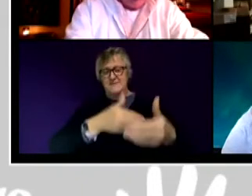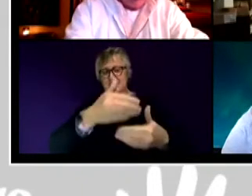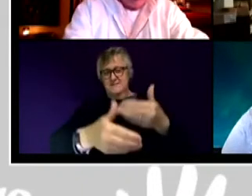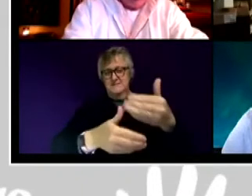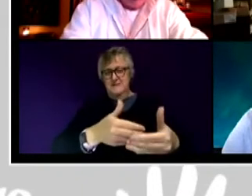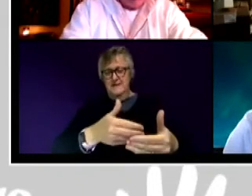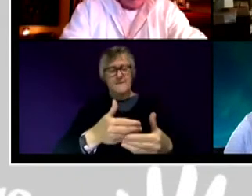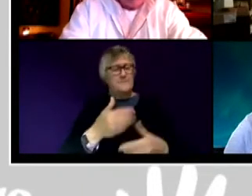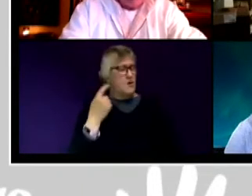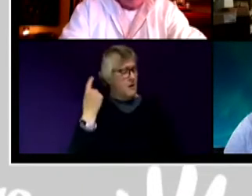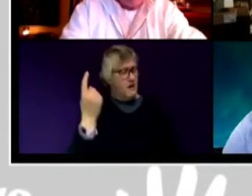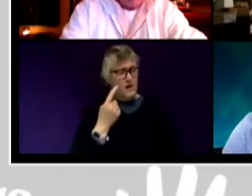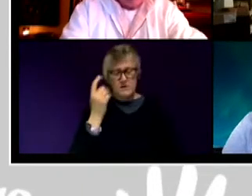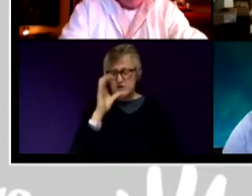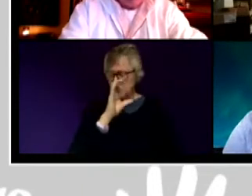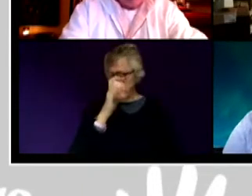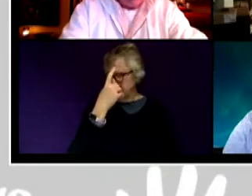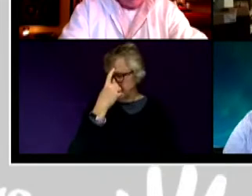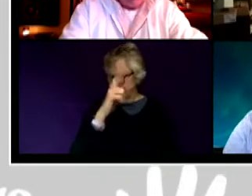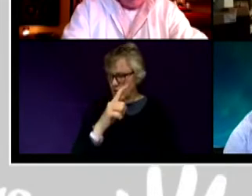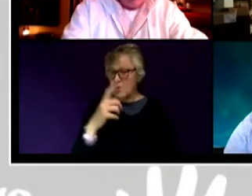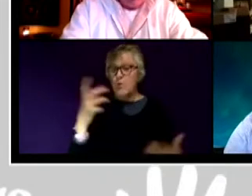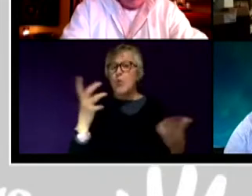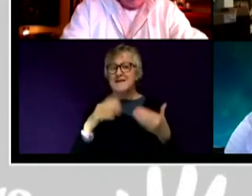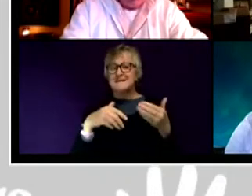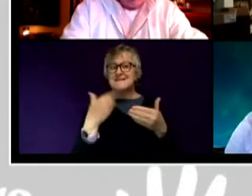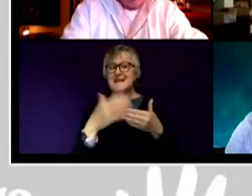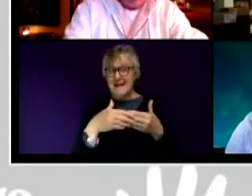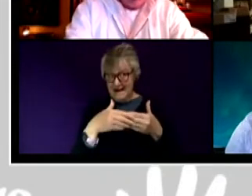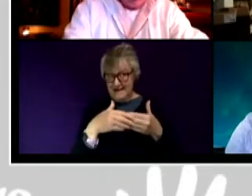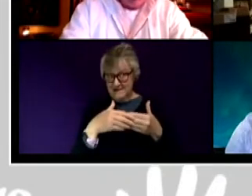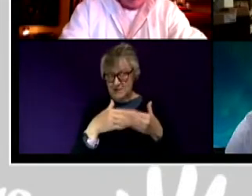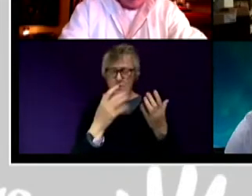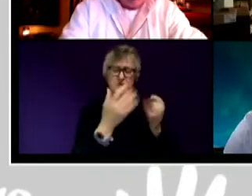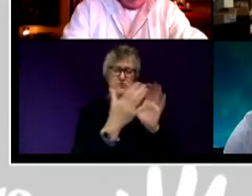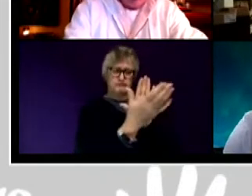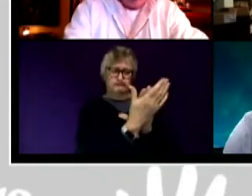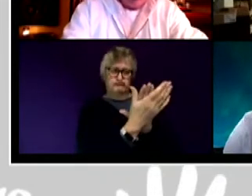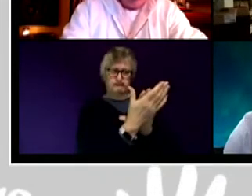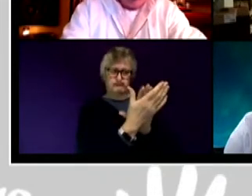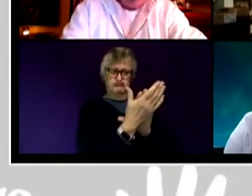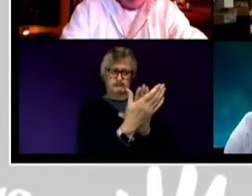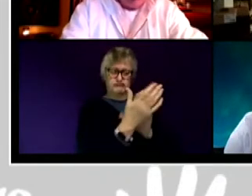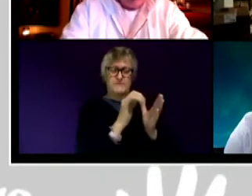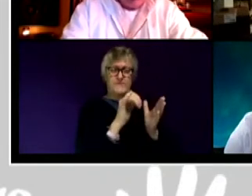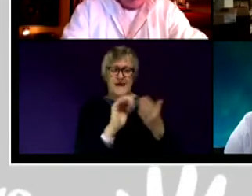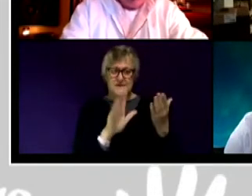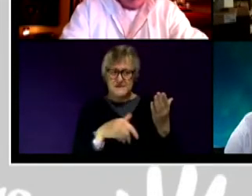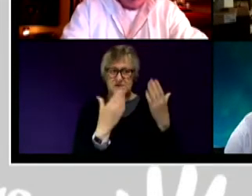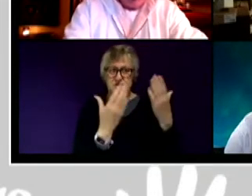very helpful. So I just wanted to applaud that suggestion.